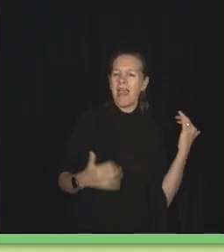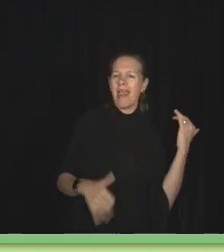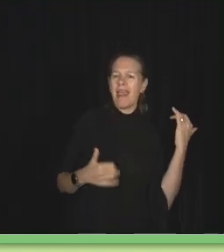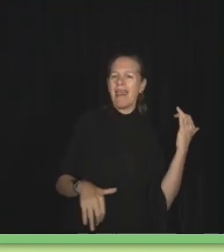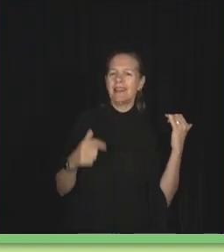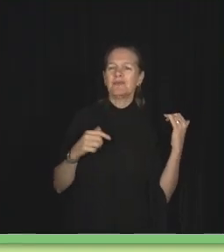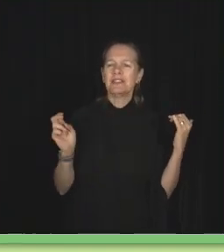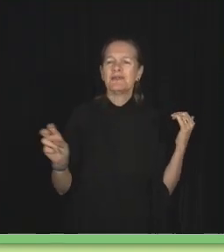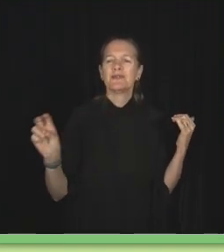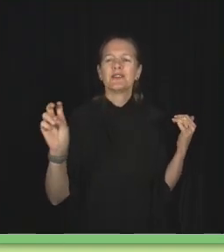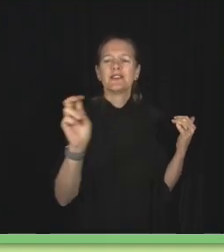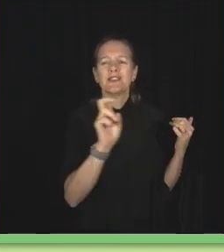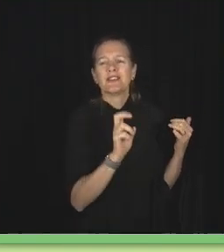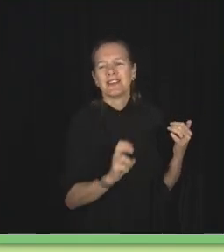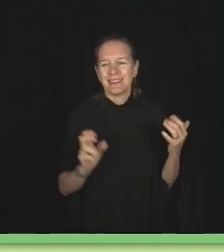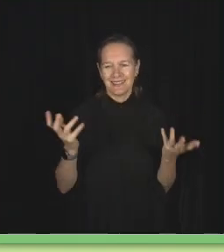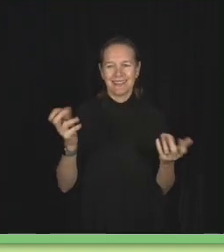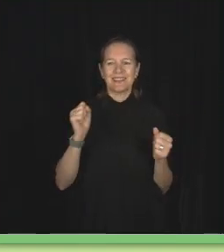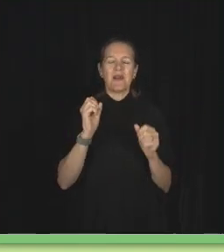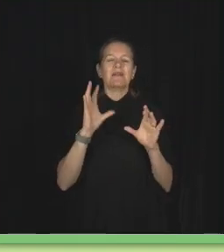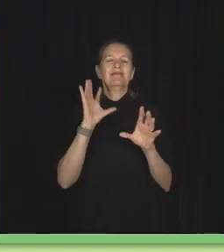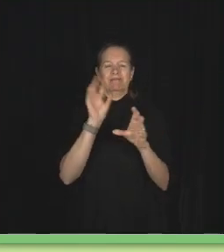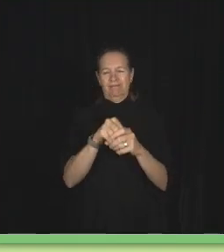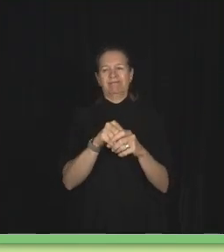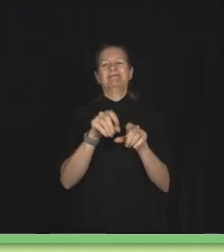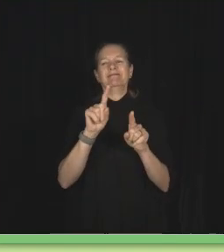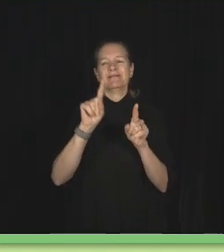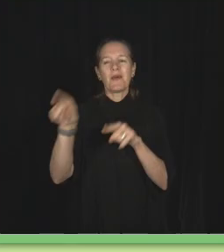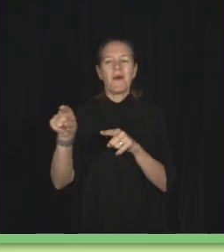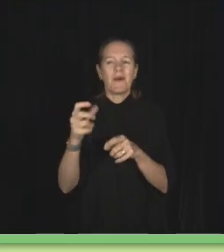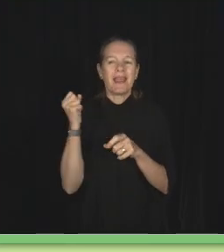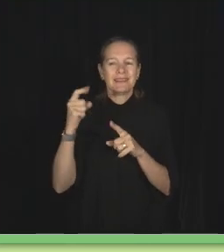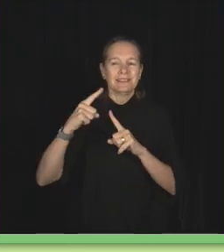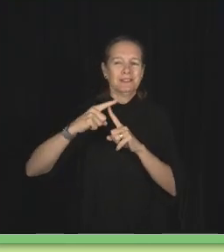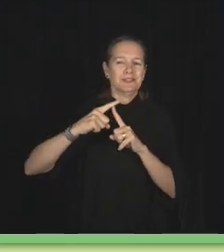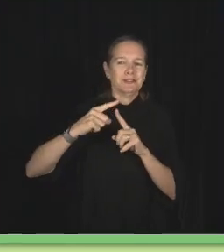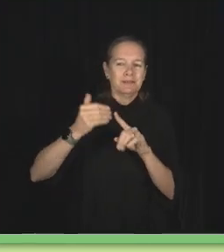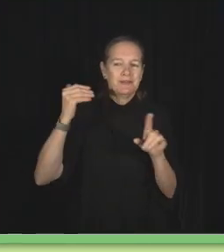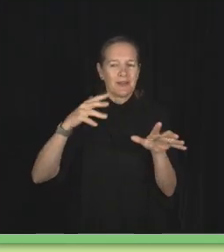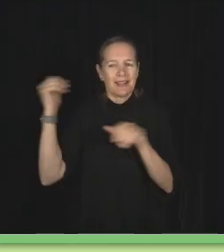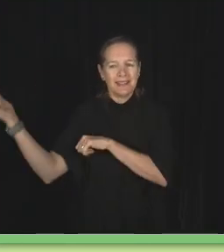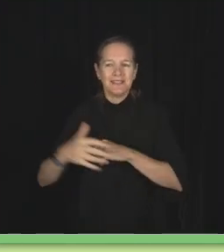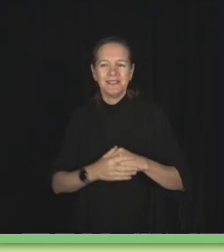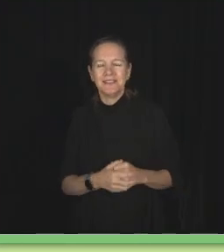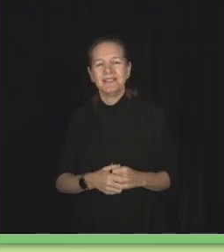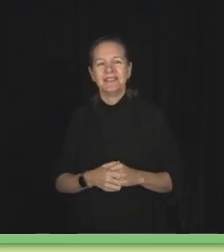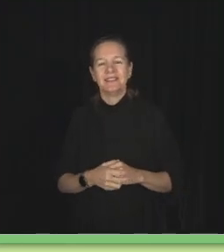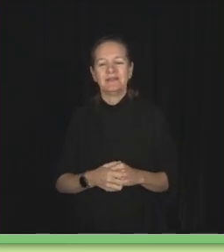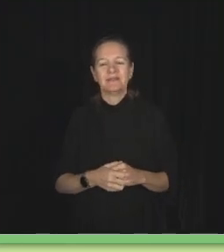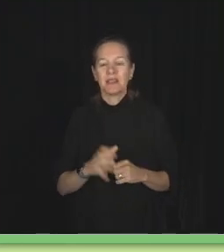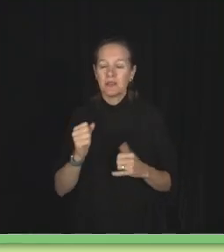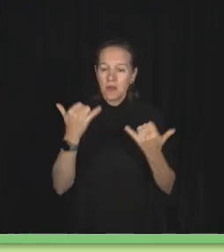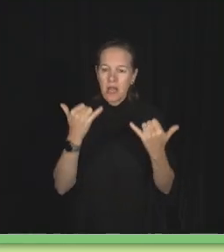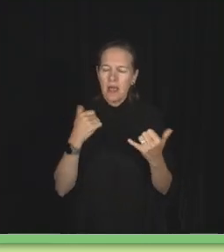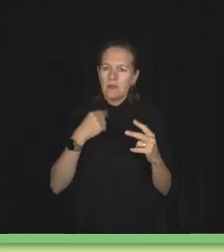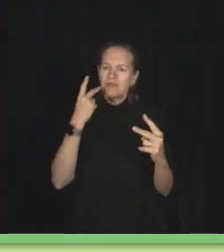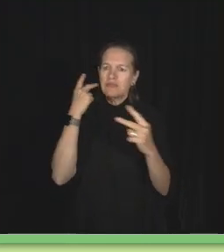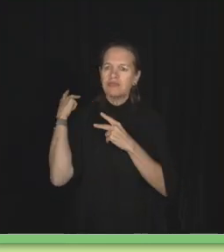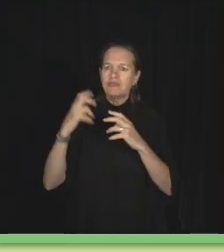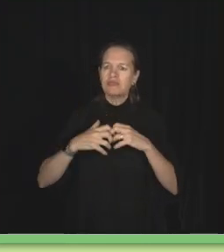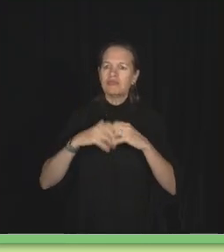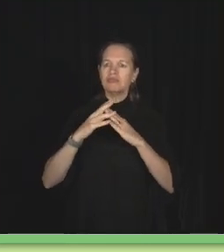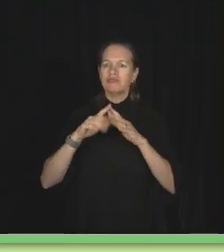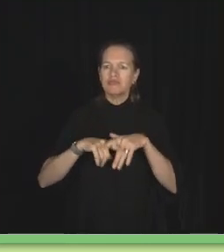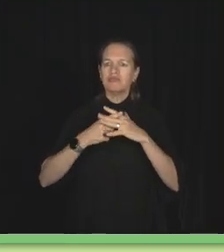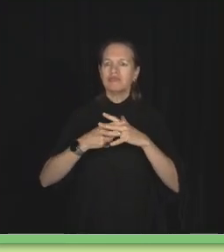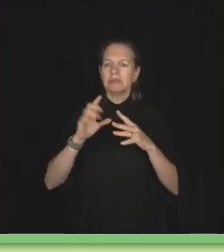we've been. So make sure that you go get that before you leave the show. When we look back at the start of